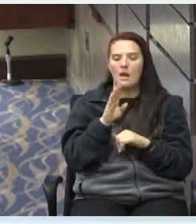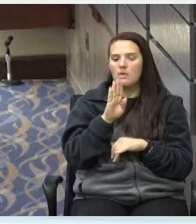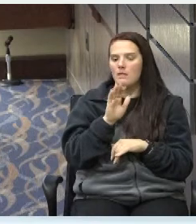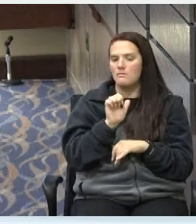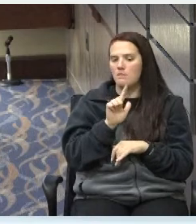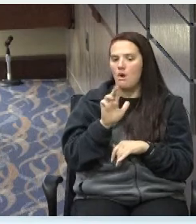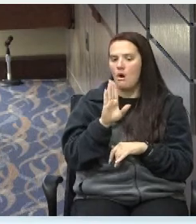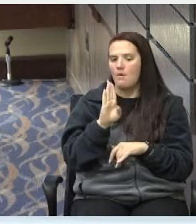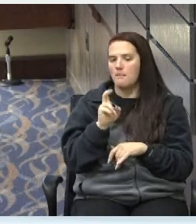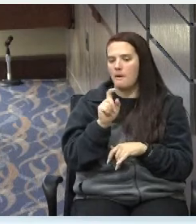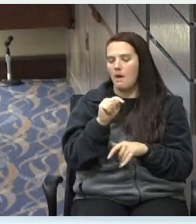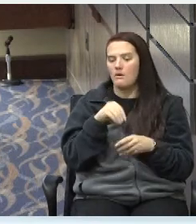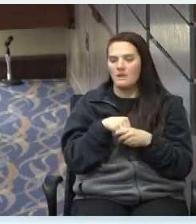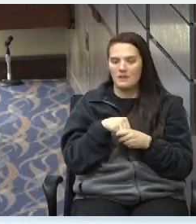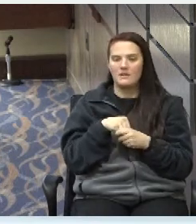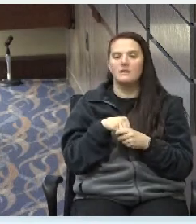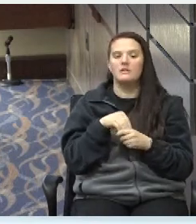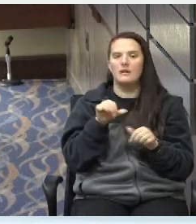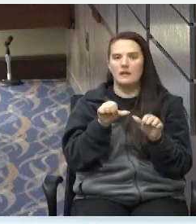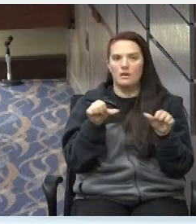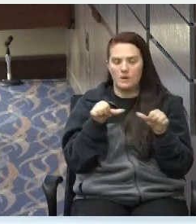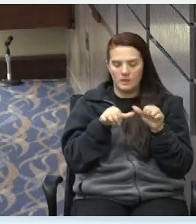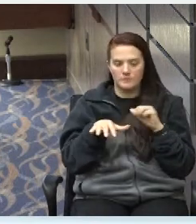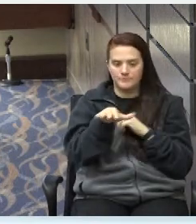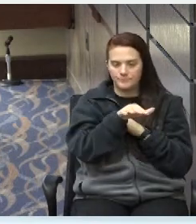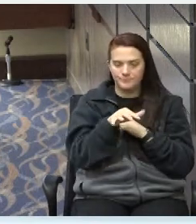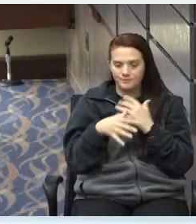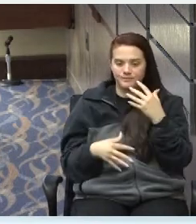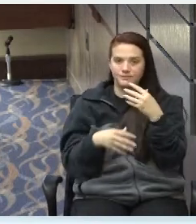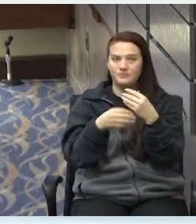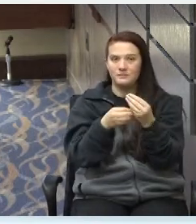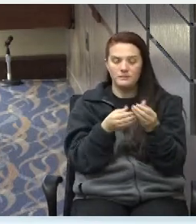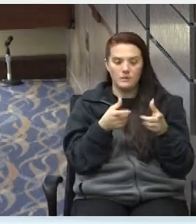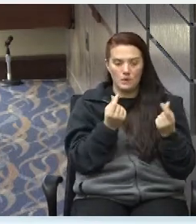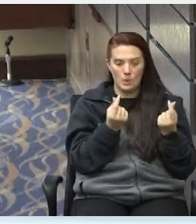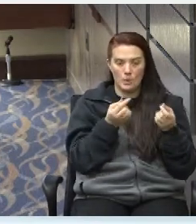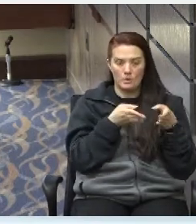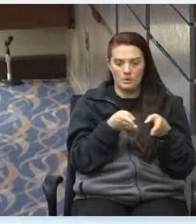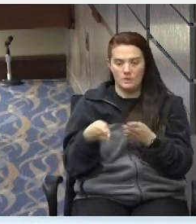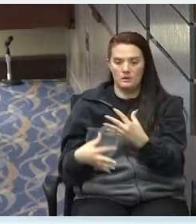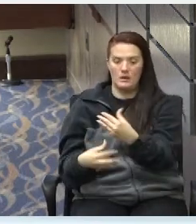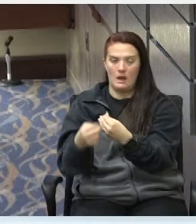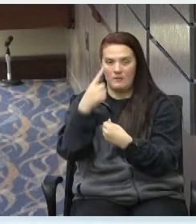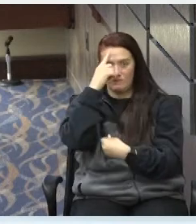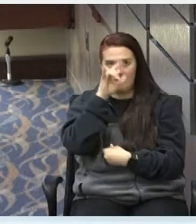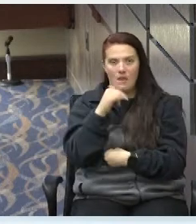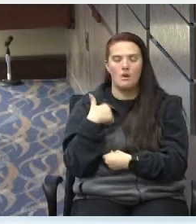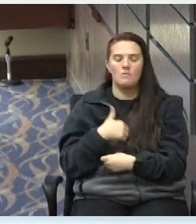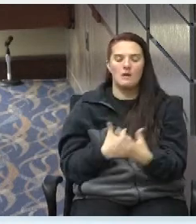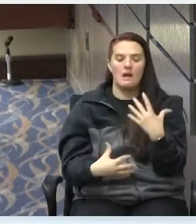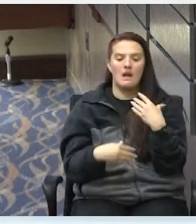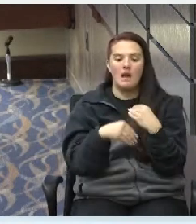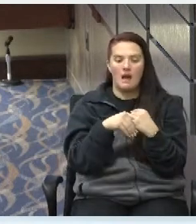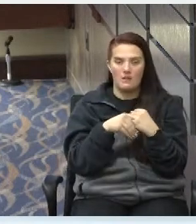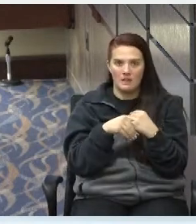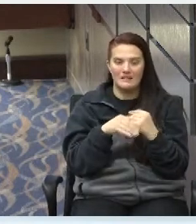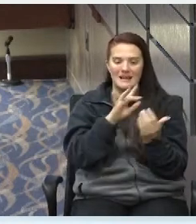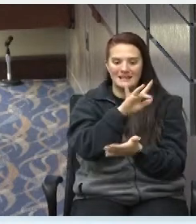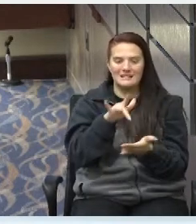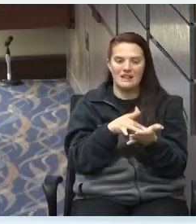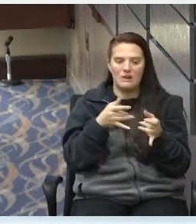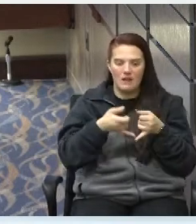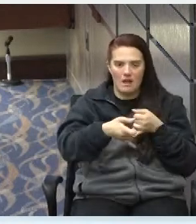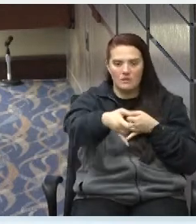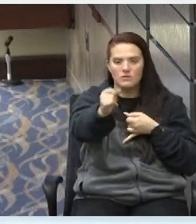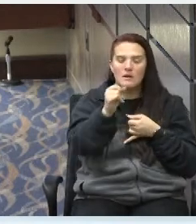in the Castle area. So the additional measures that we ended up adding for that was we added a centerline stripe, and we put